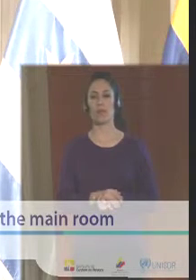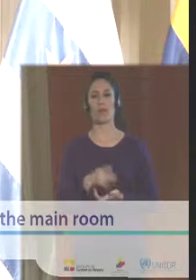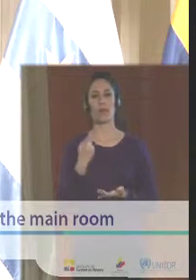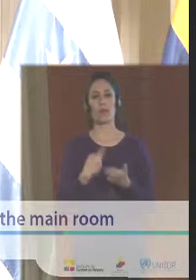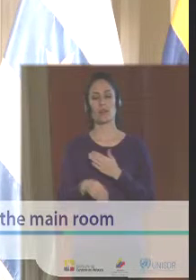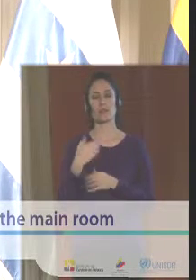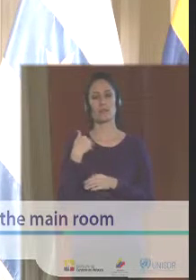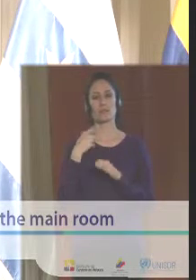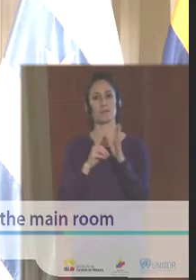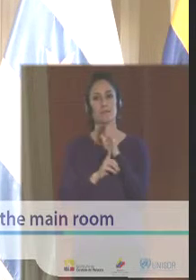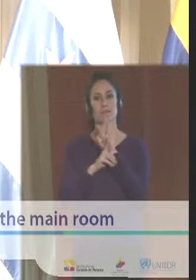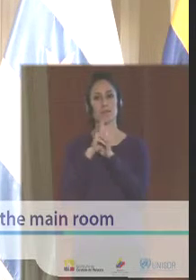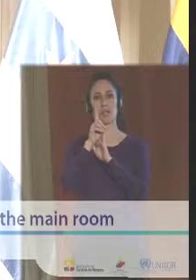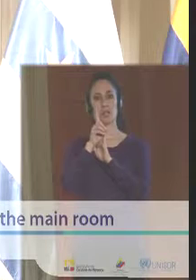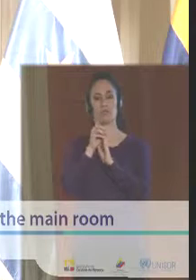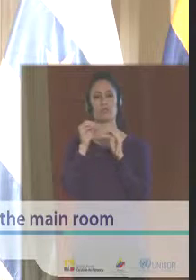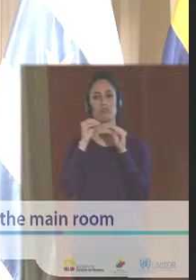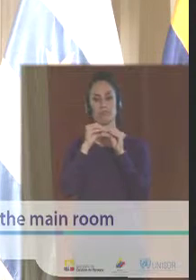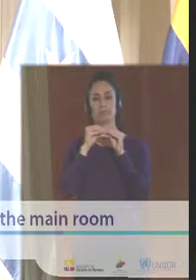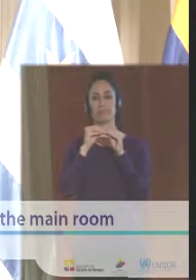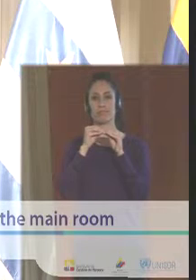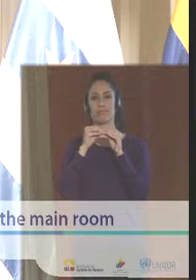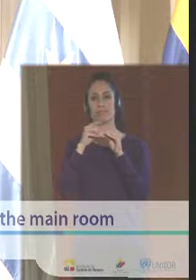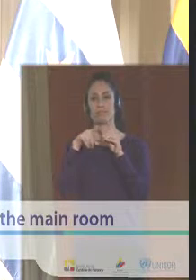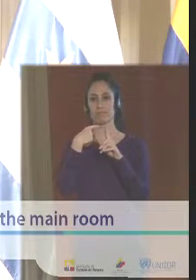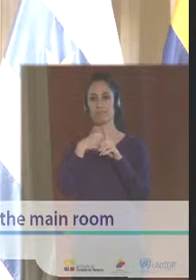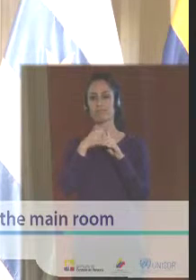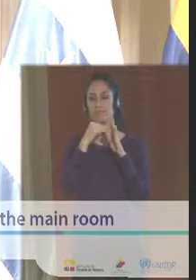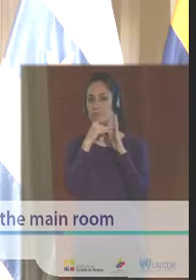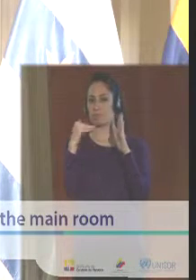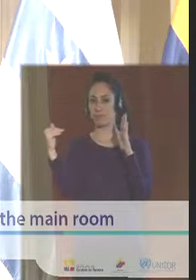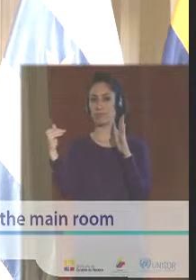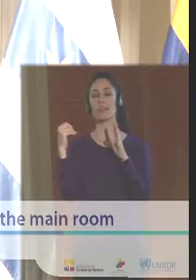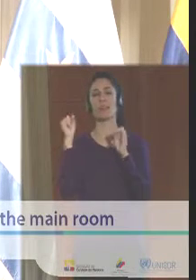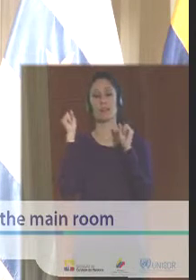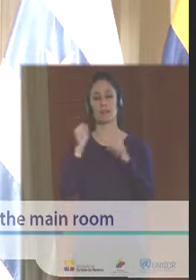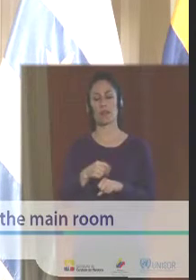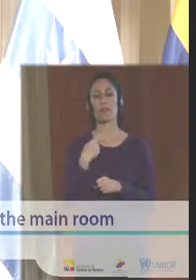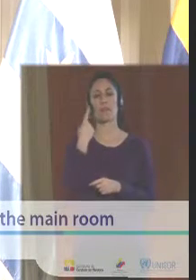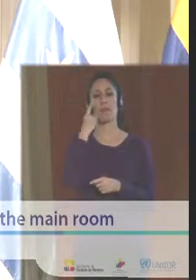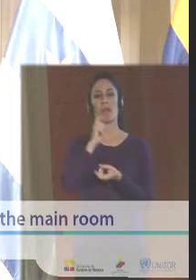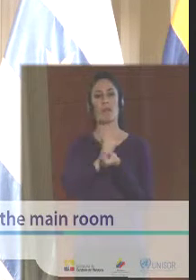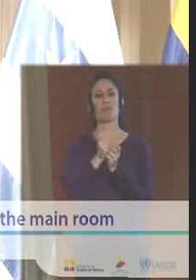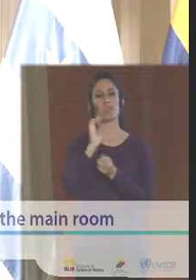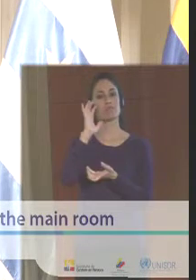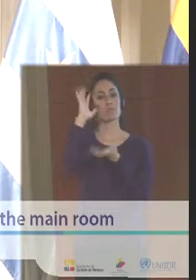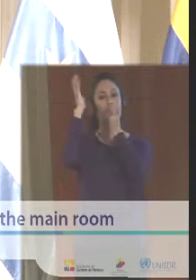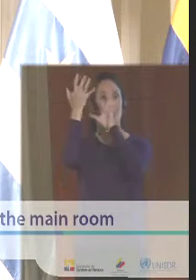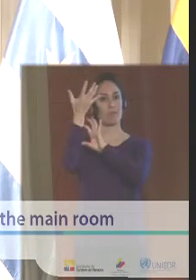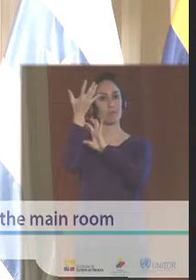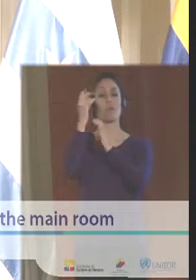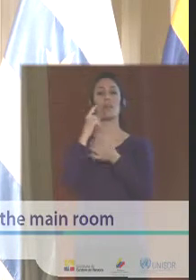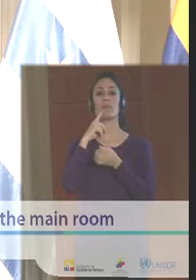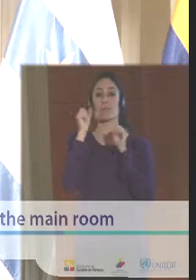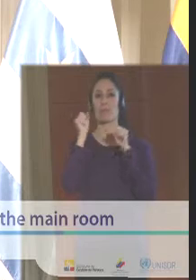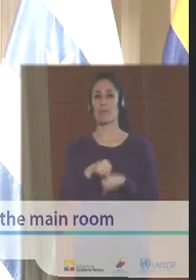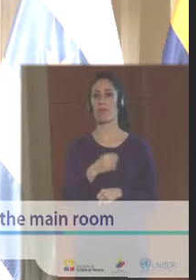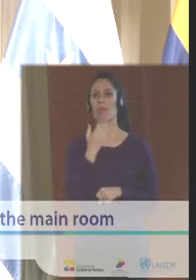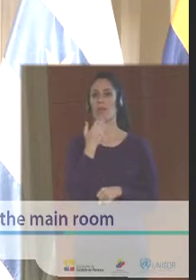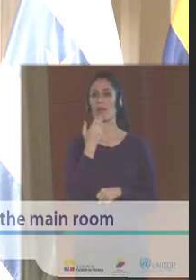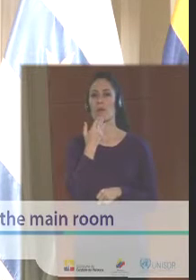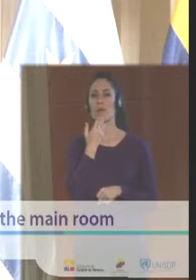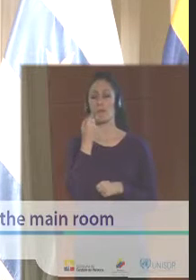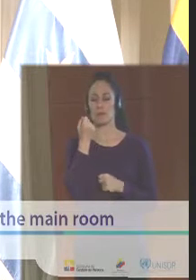Within the first part, what has to do with sustainable development and risk management and climate